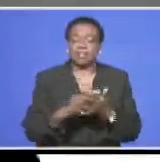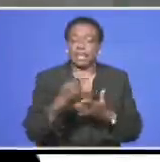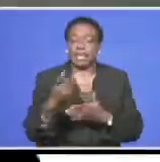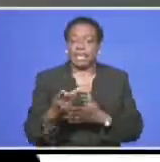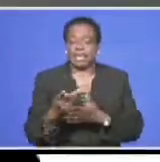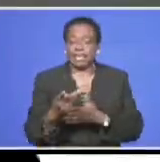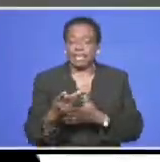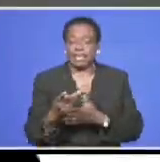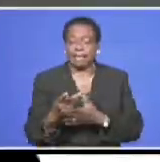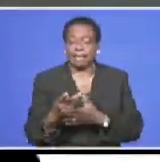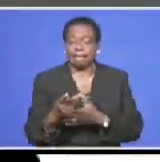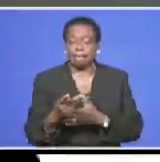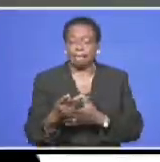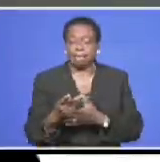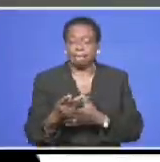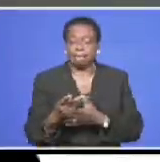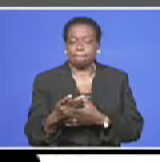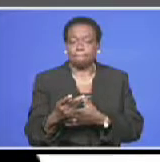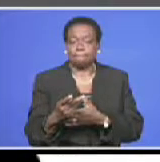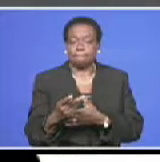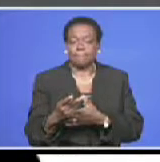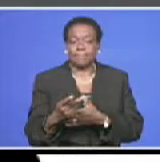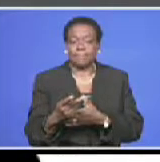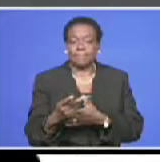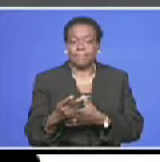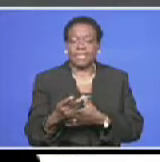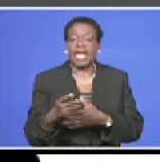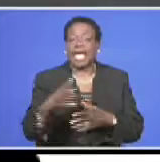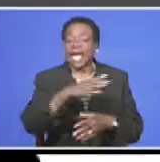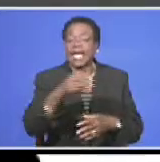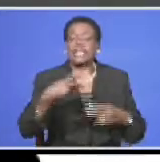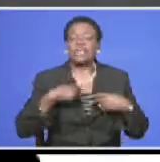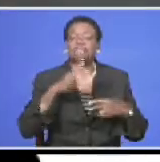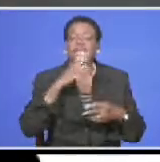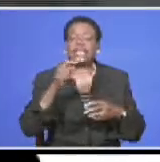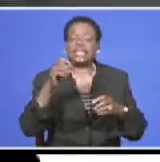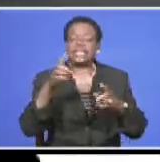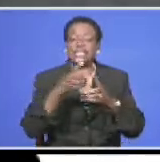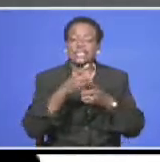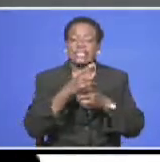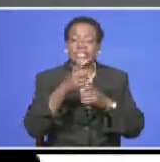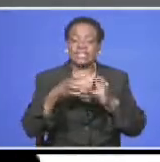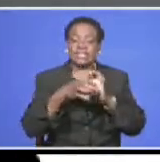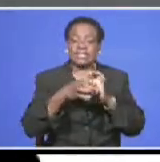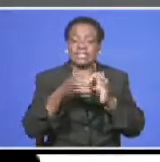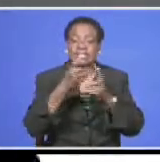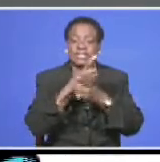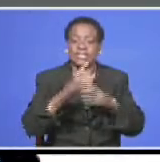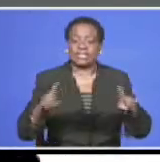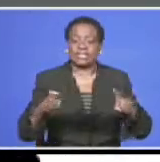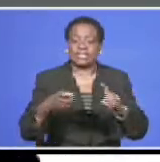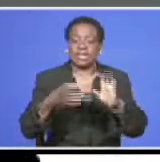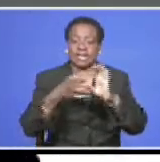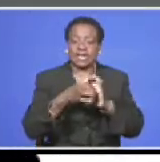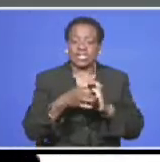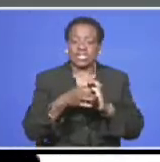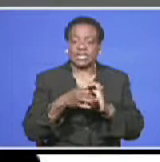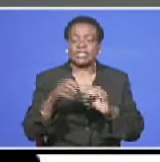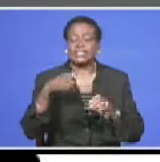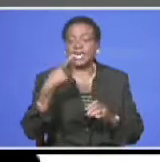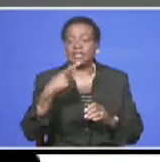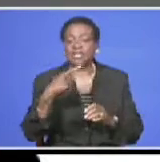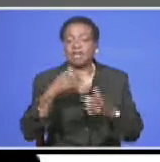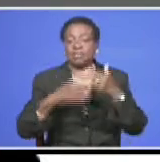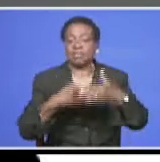how many accounts were delinquent and have already been disconnected in the recent exercise, Gibson says they're in the process of collecting that